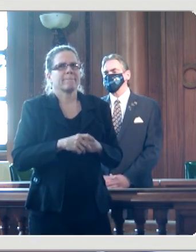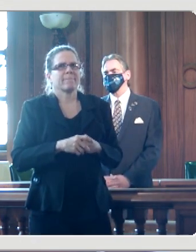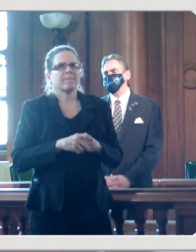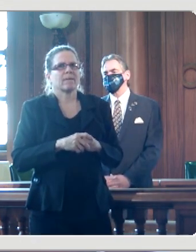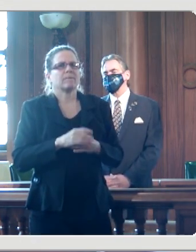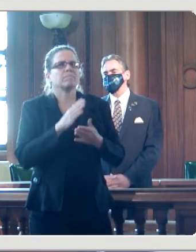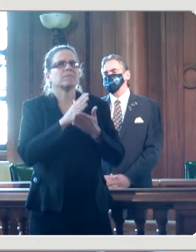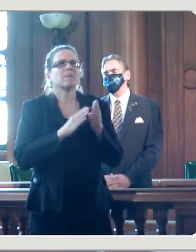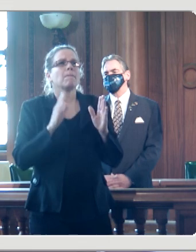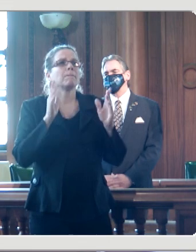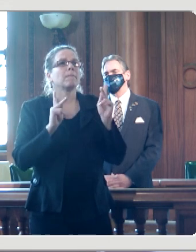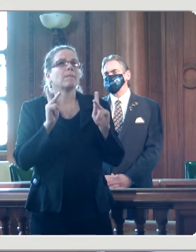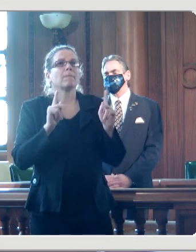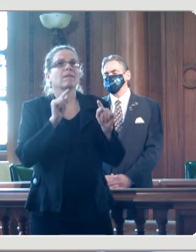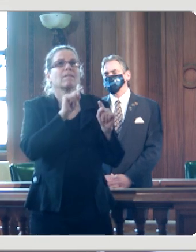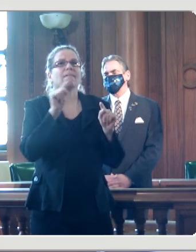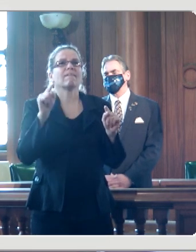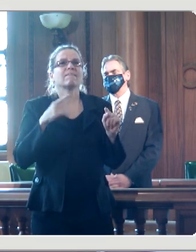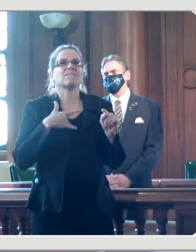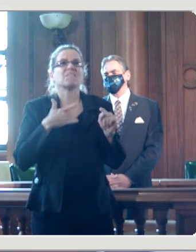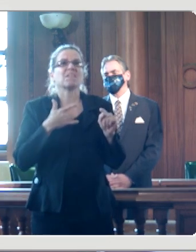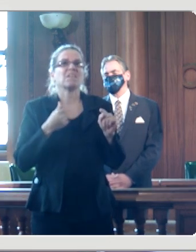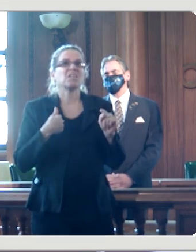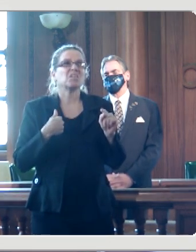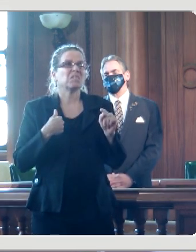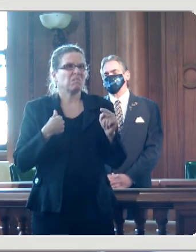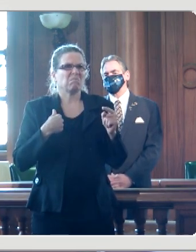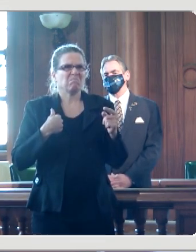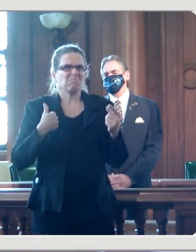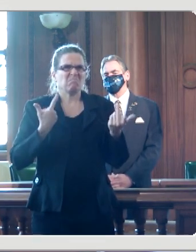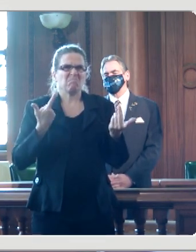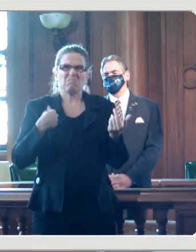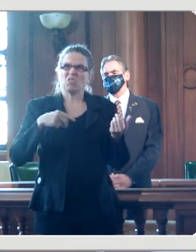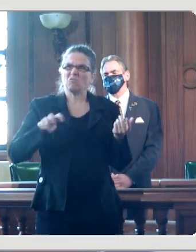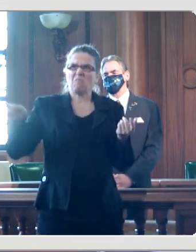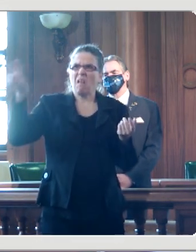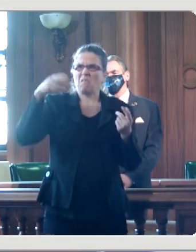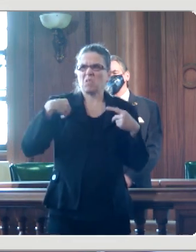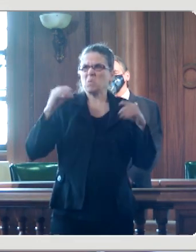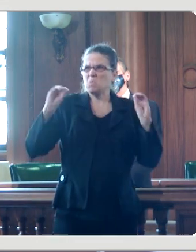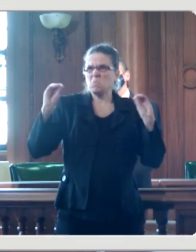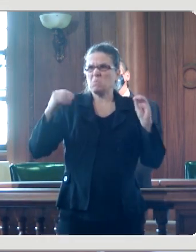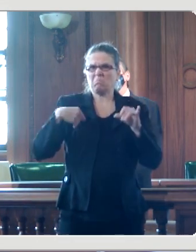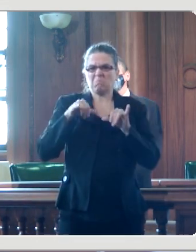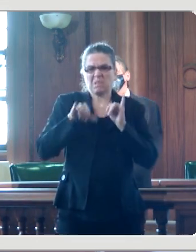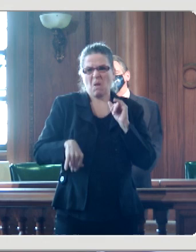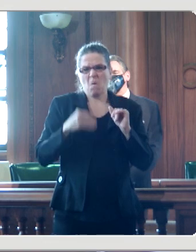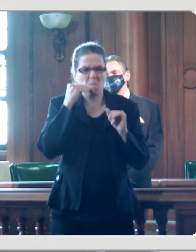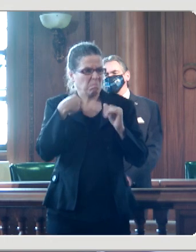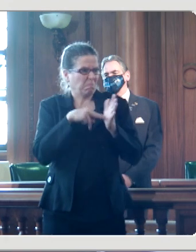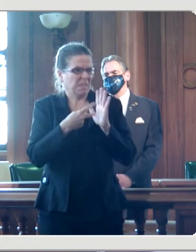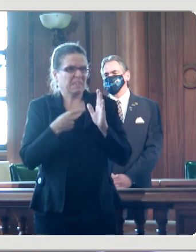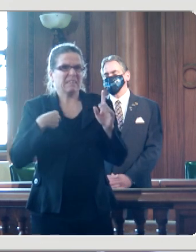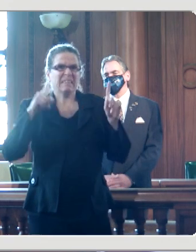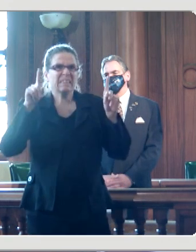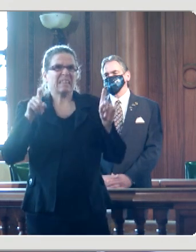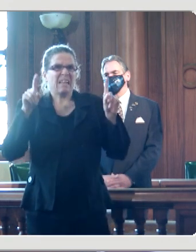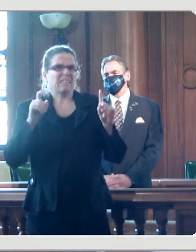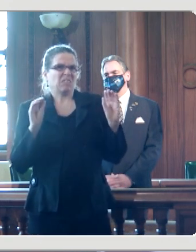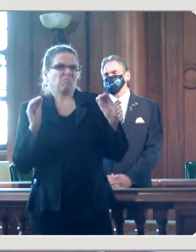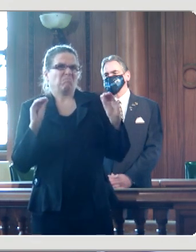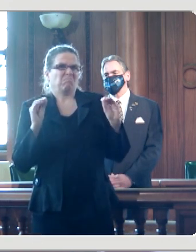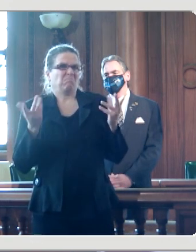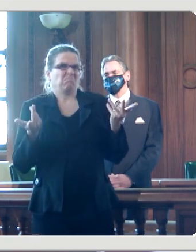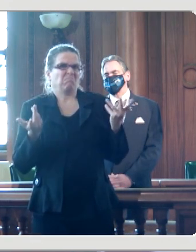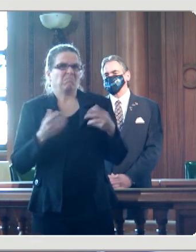get tested, I'm not going anywhere, I'm done. Do you imagine there's going to be some desire to, with no major holiday on the horizon, you